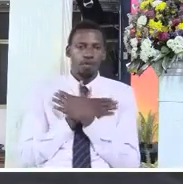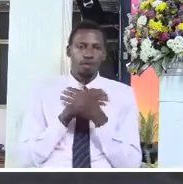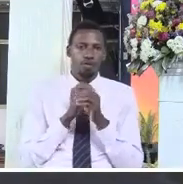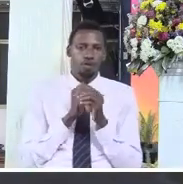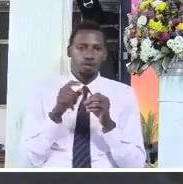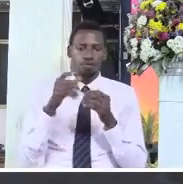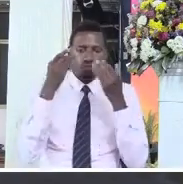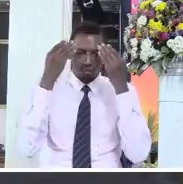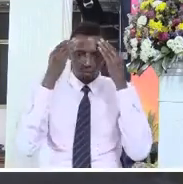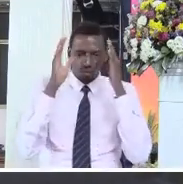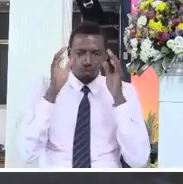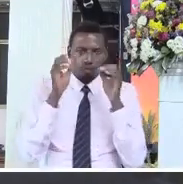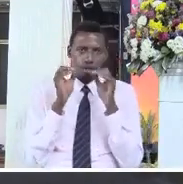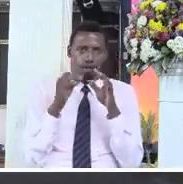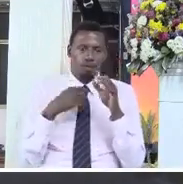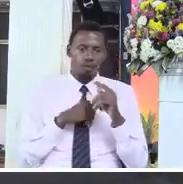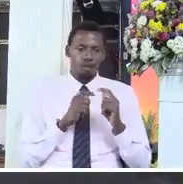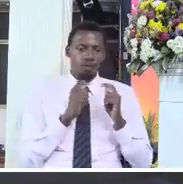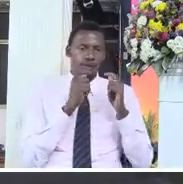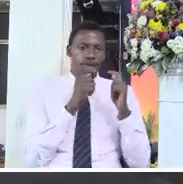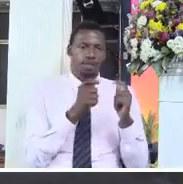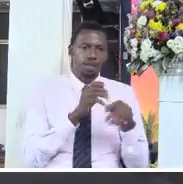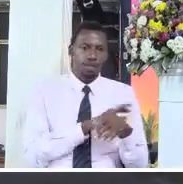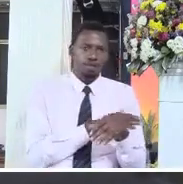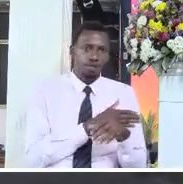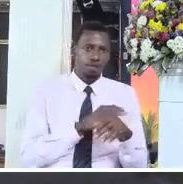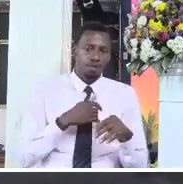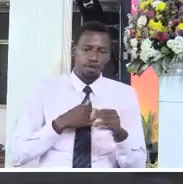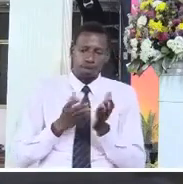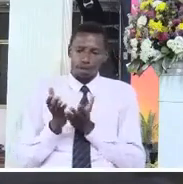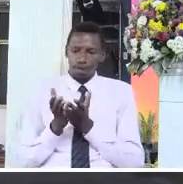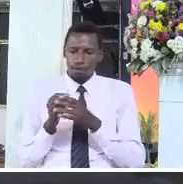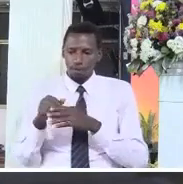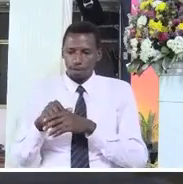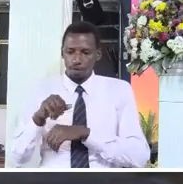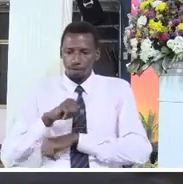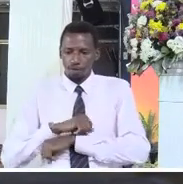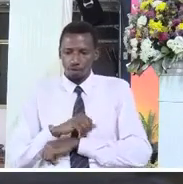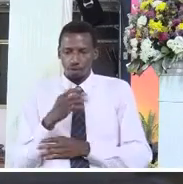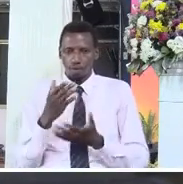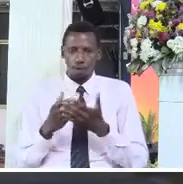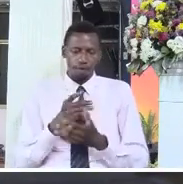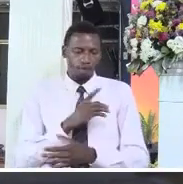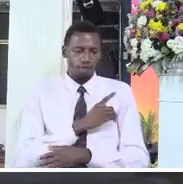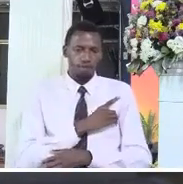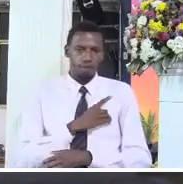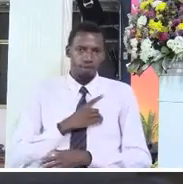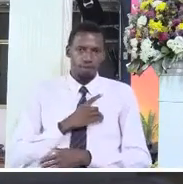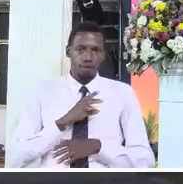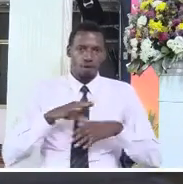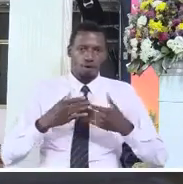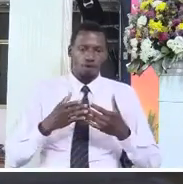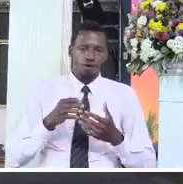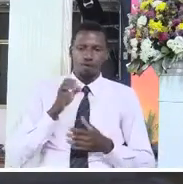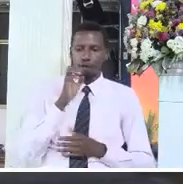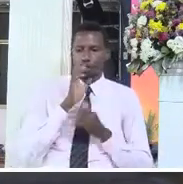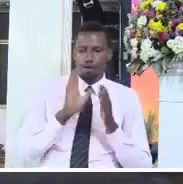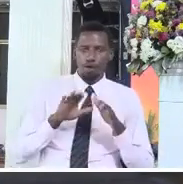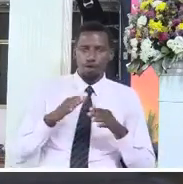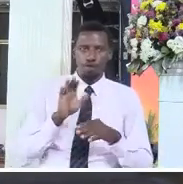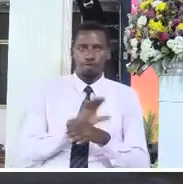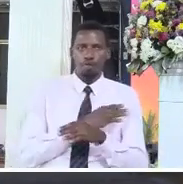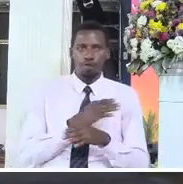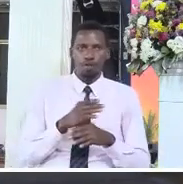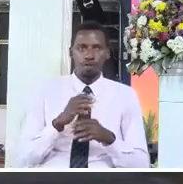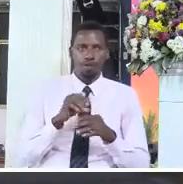that I am maybe talented in music and I served in school, maybe as a deaconess, as an elder, or as a music director.